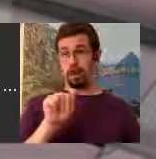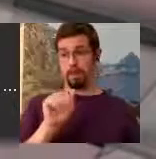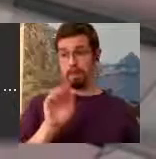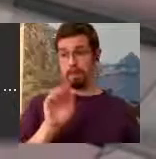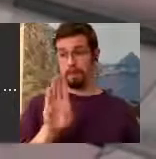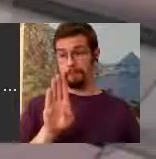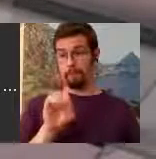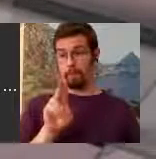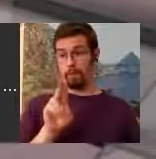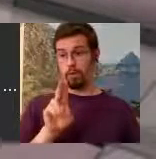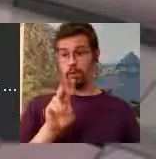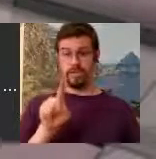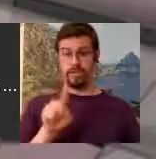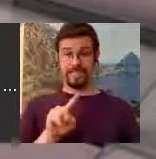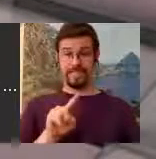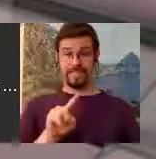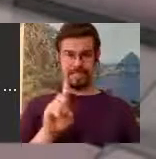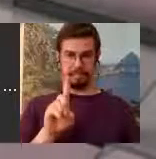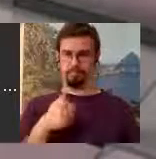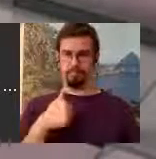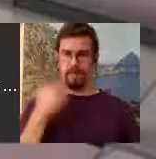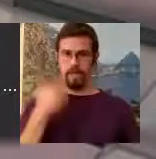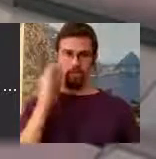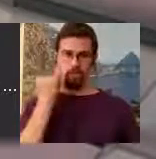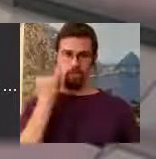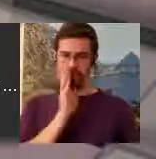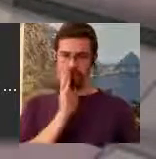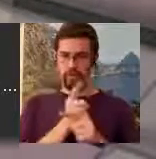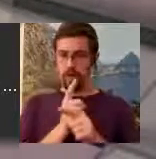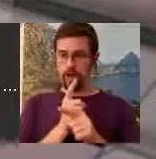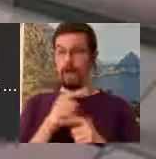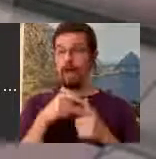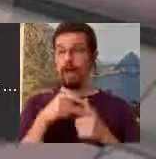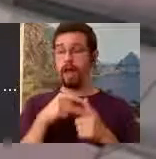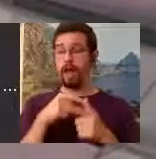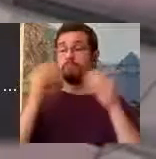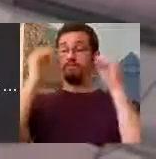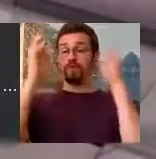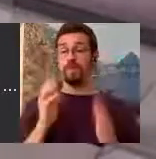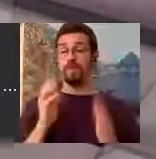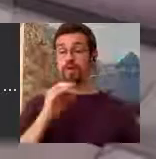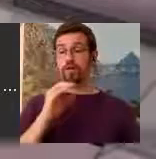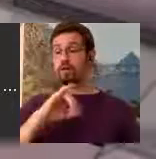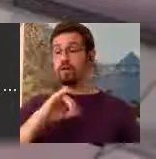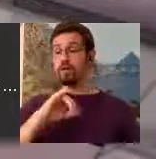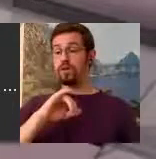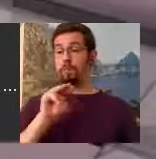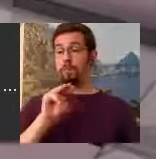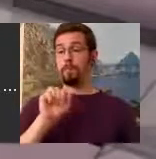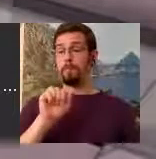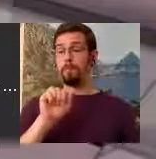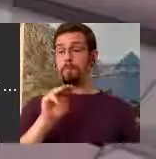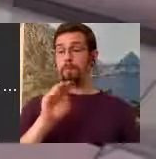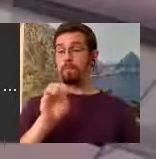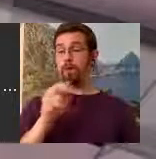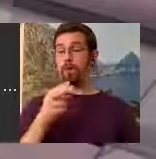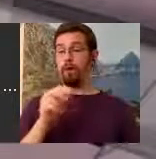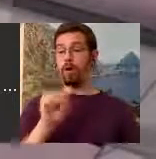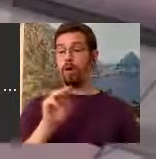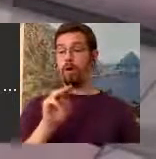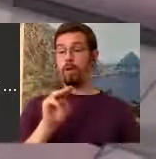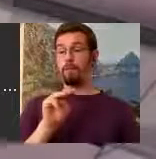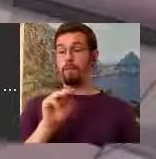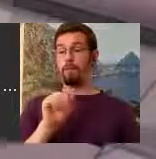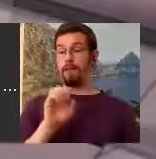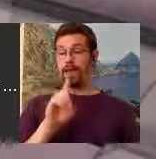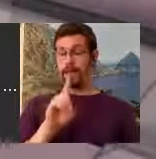her professor, Mohammed Jemni, at the University of Tunis, I believe. And Yosra has